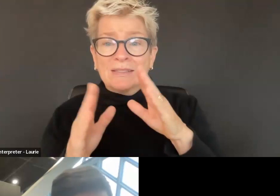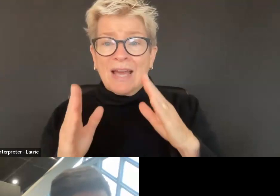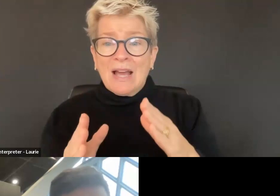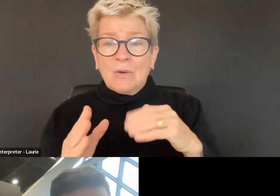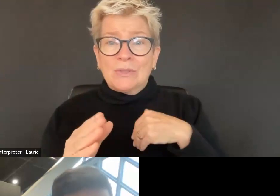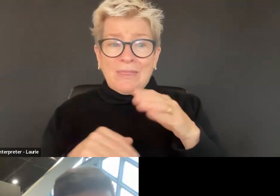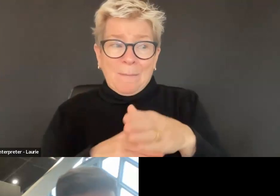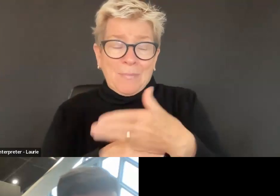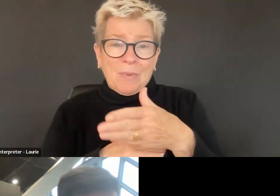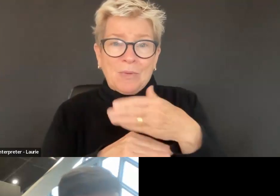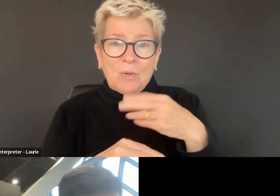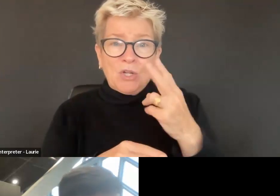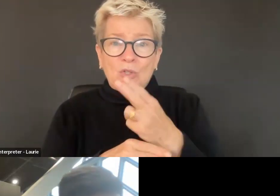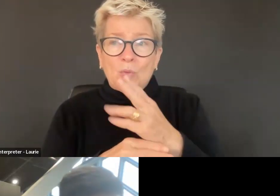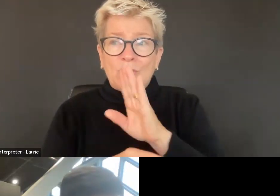the shower and leave.